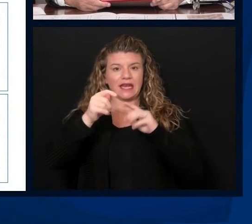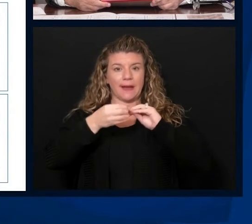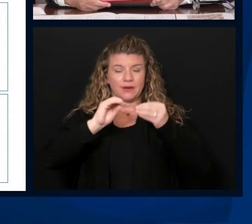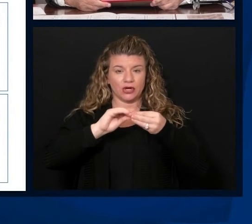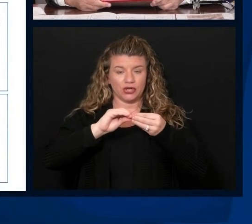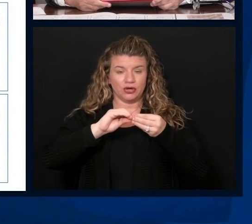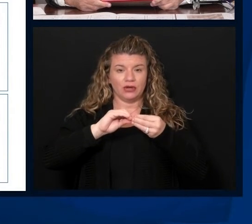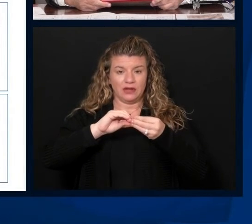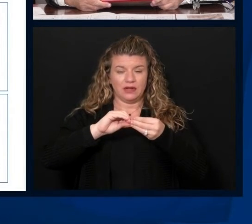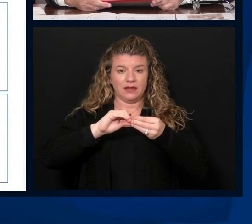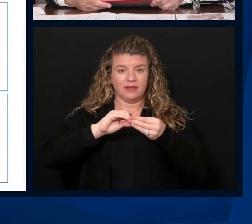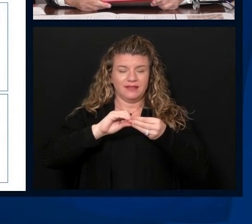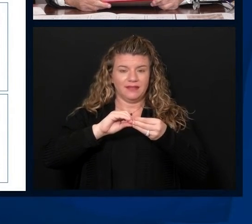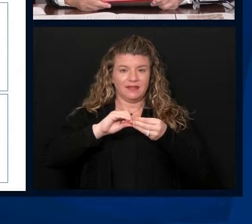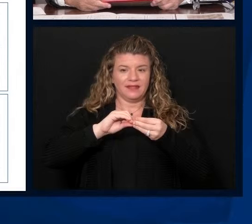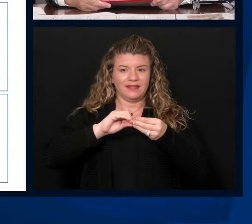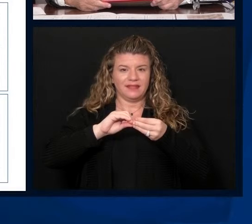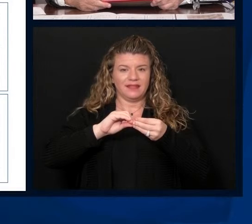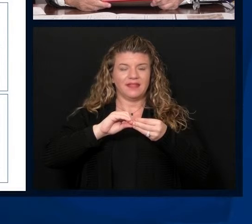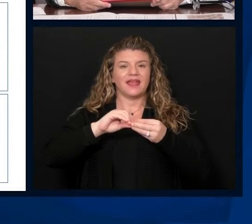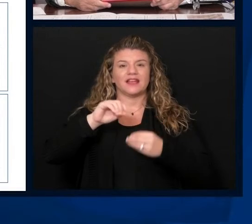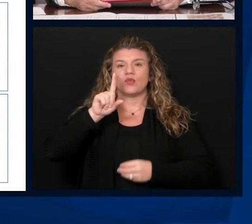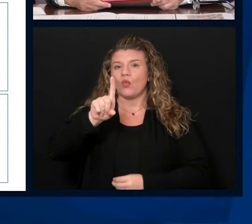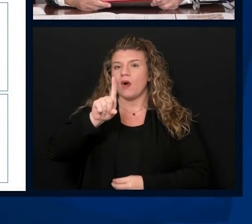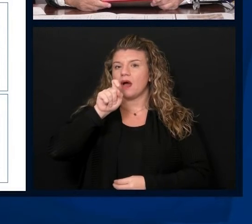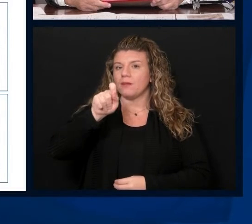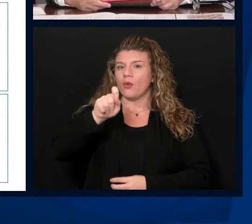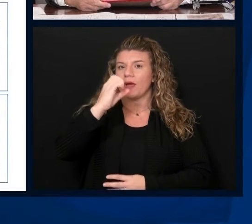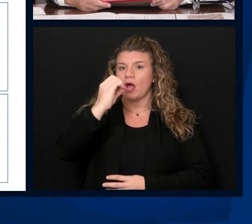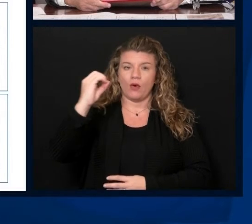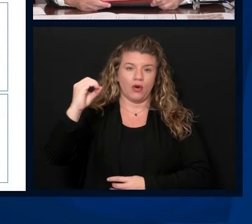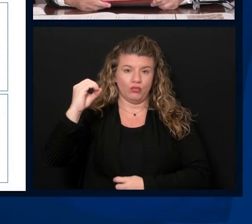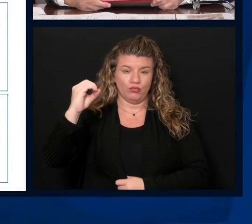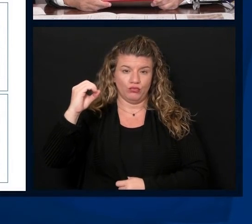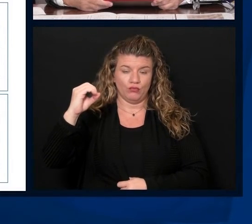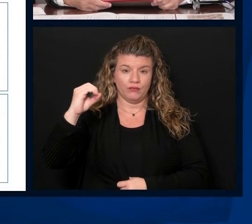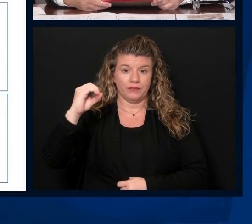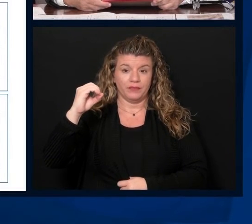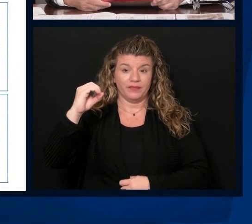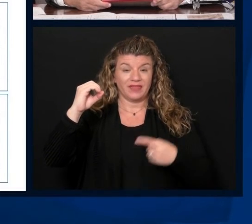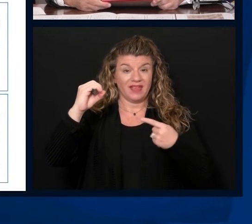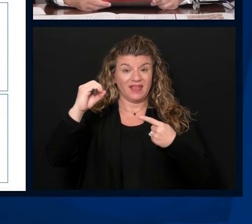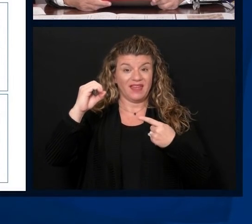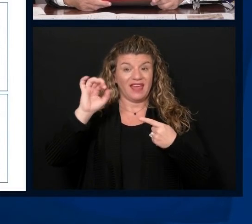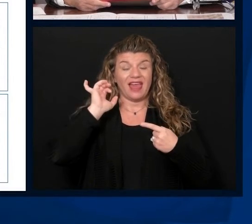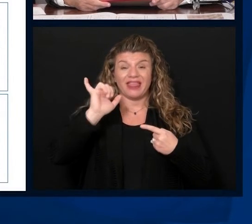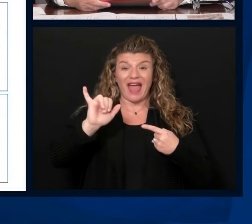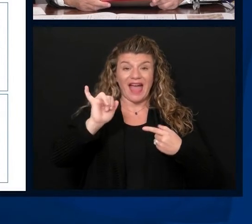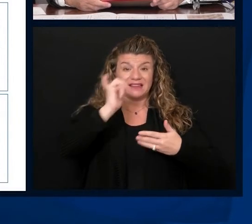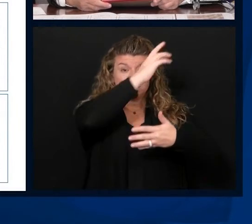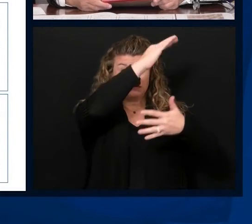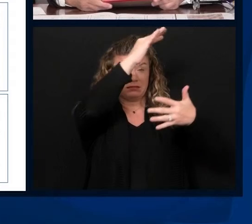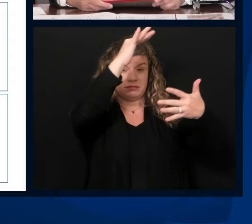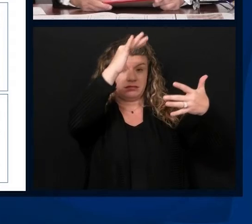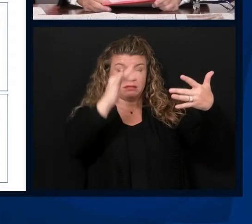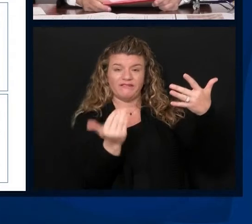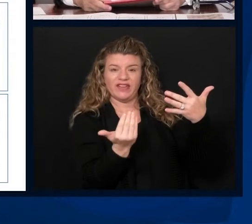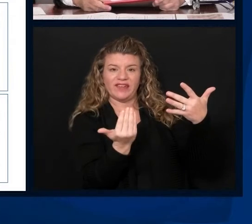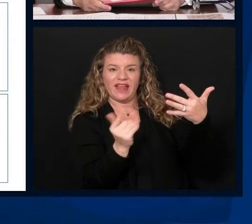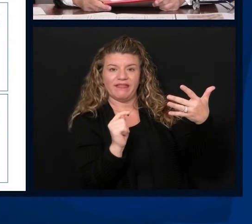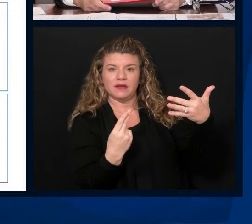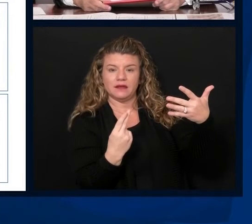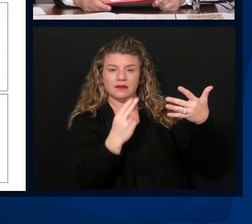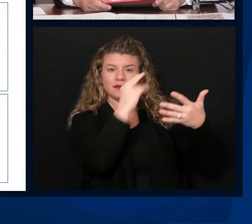reproduction rate of RT value is 1.00. And that's the 15th best in the entire